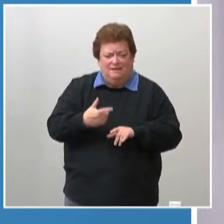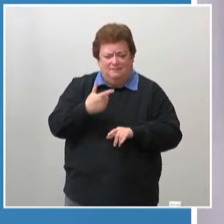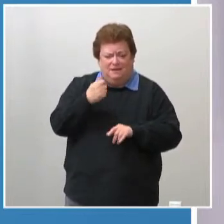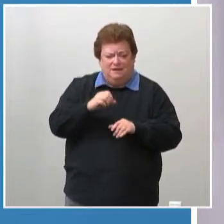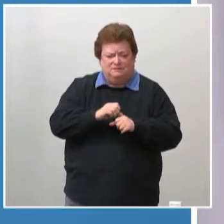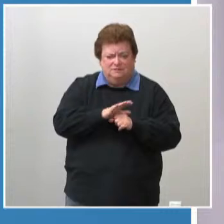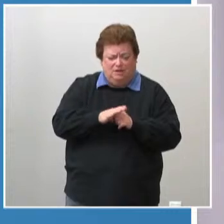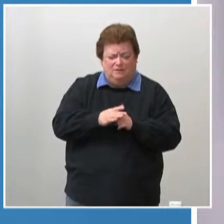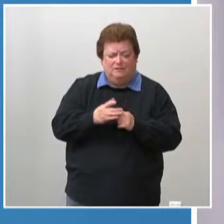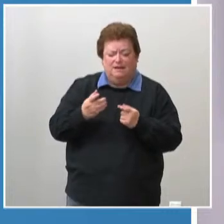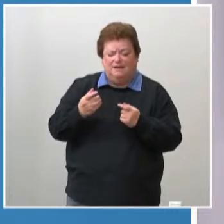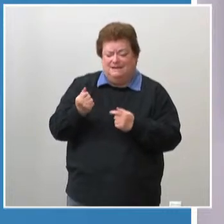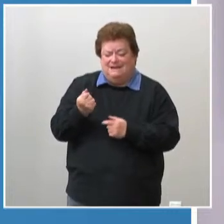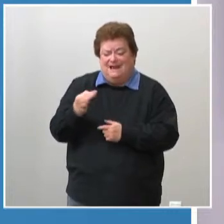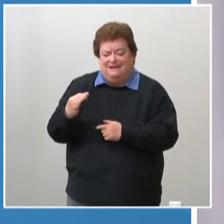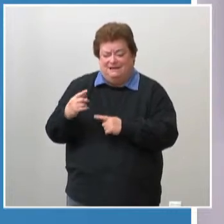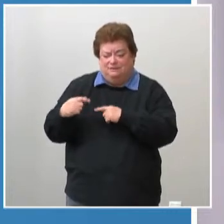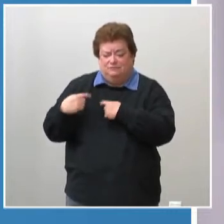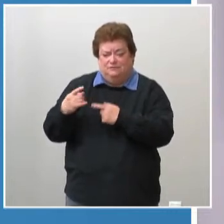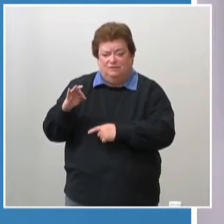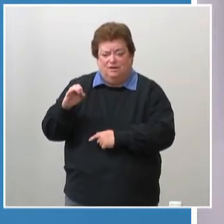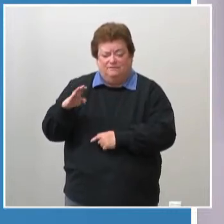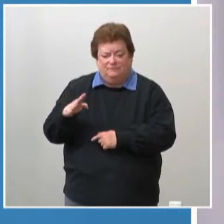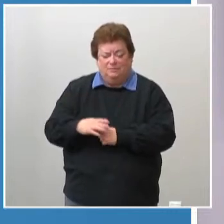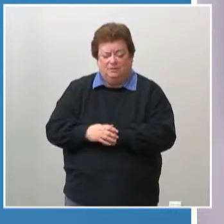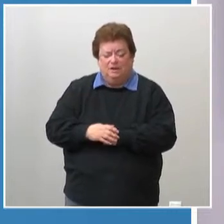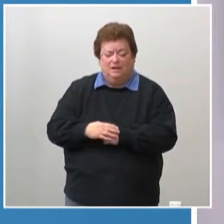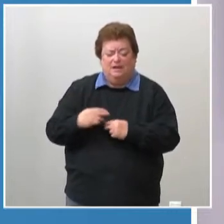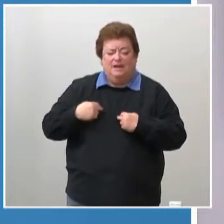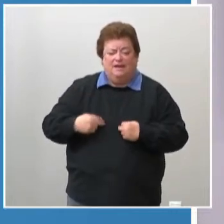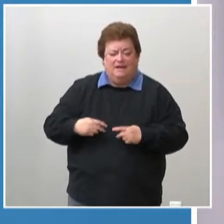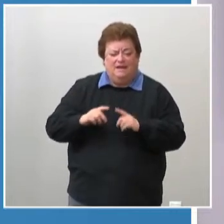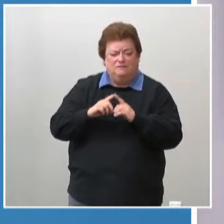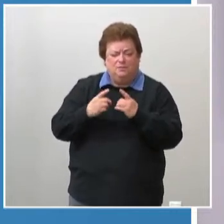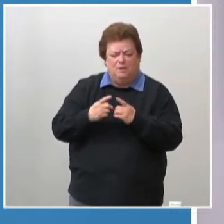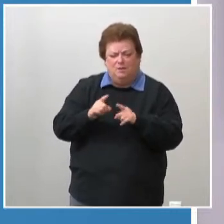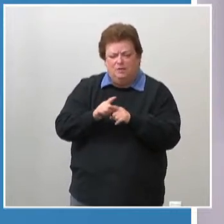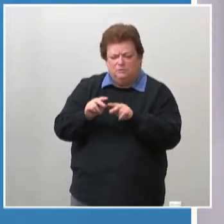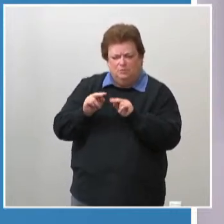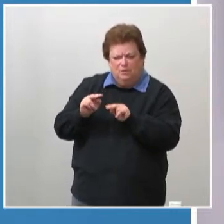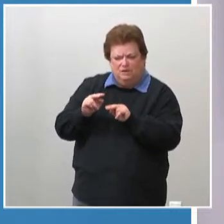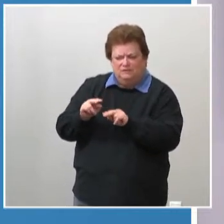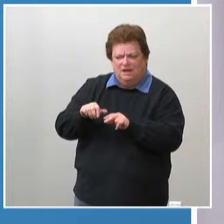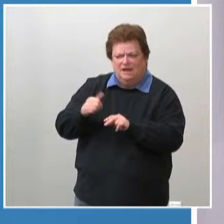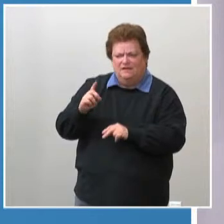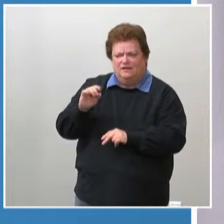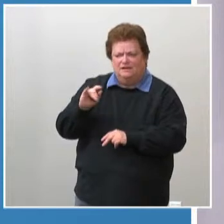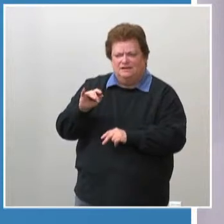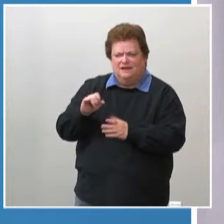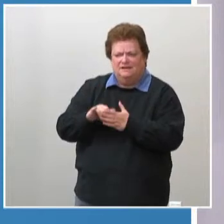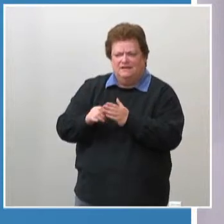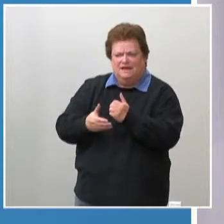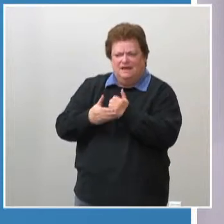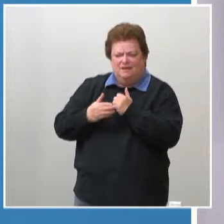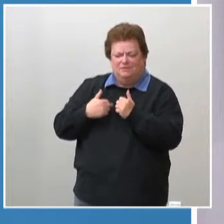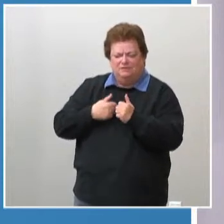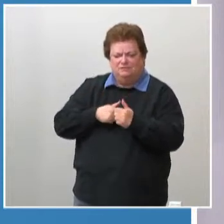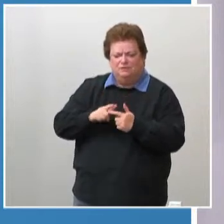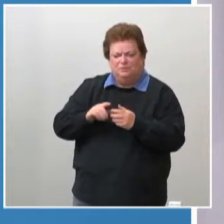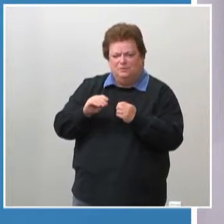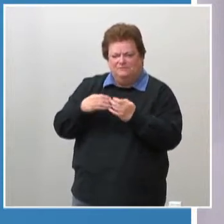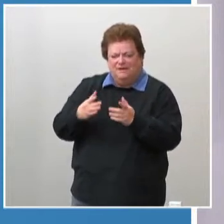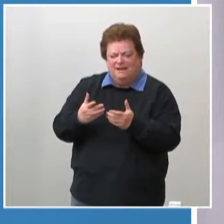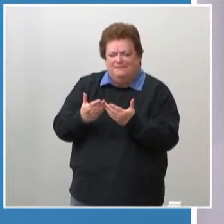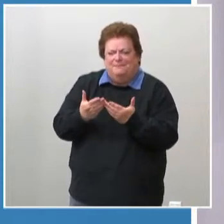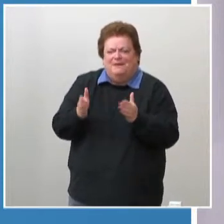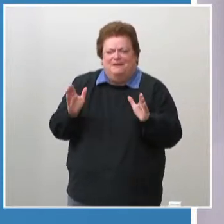so far in February. The health department also pays close attention to other data that help to provide a broader view